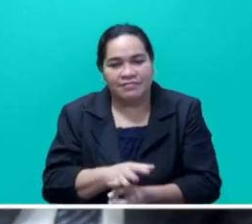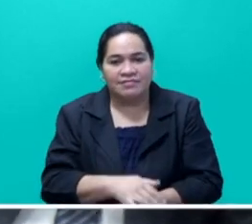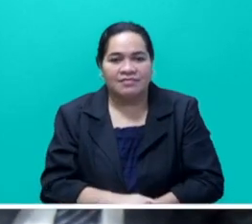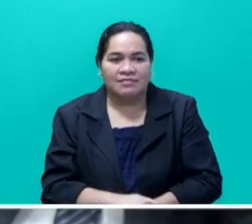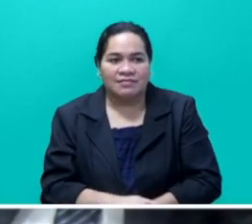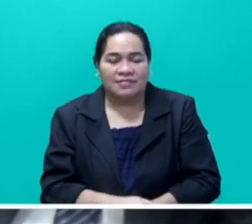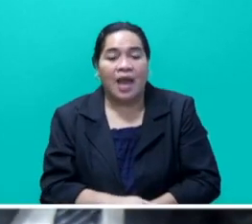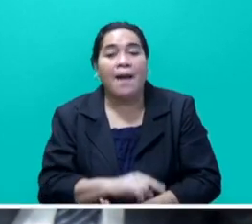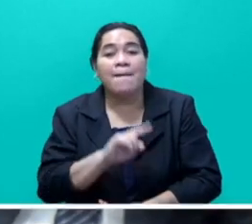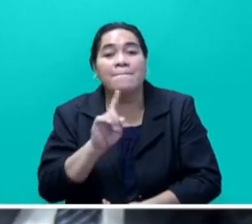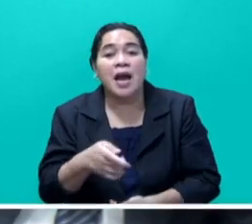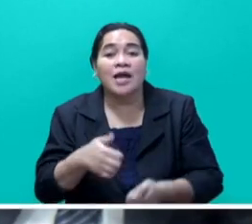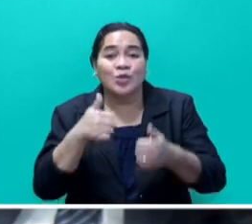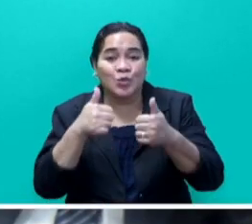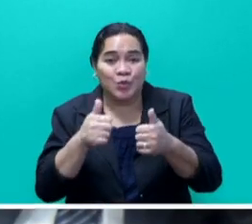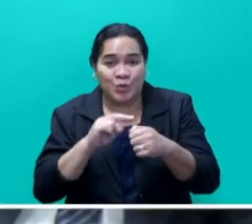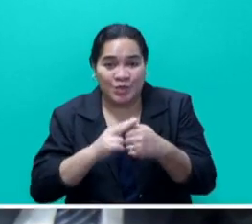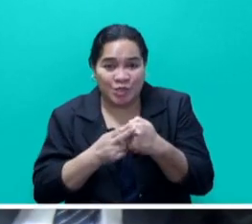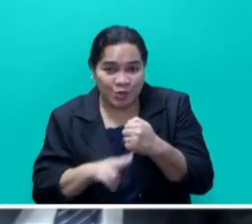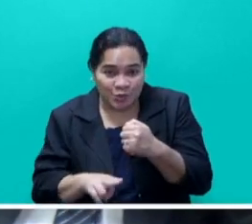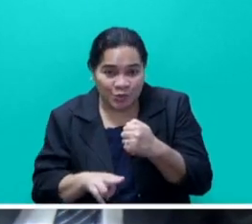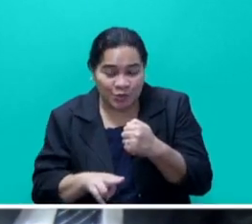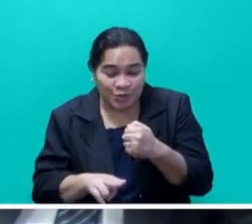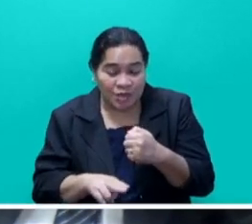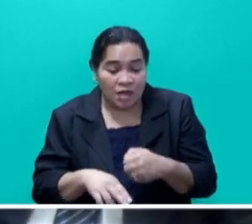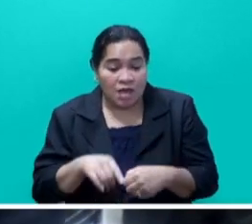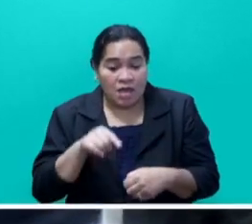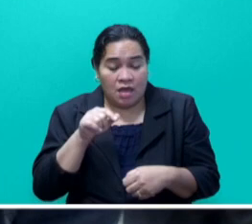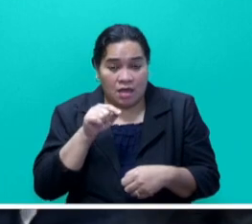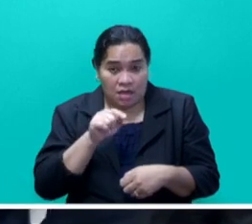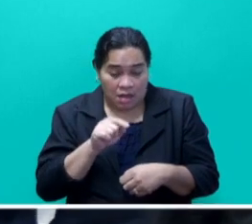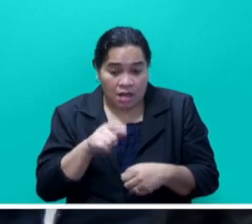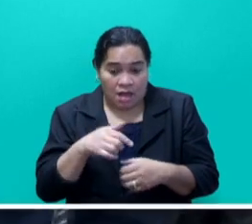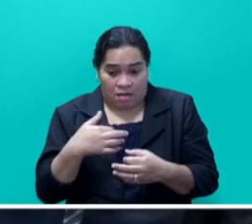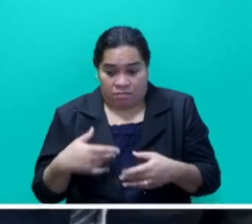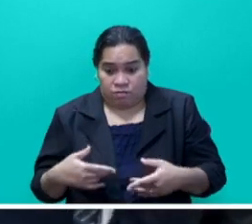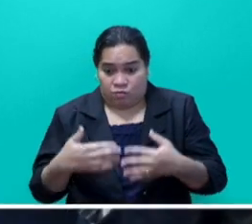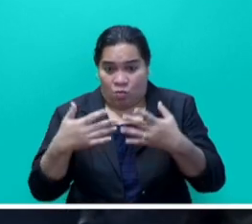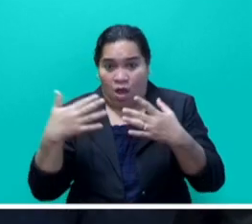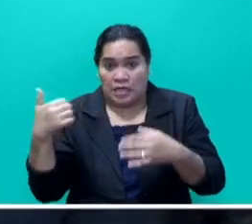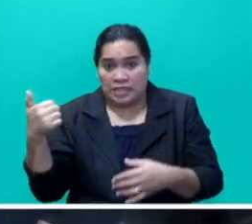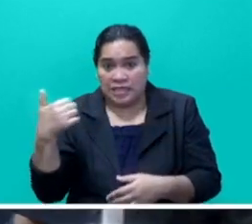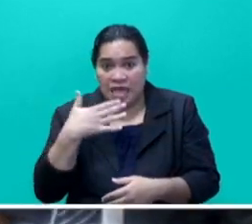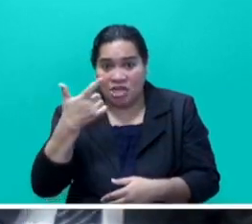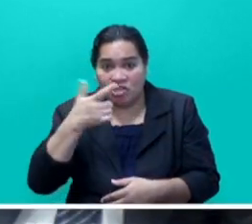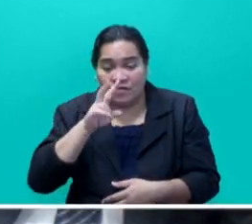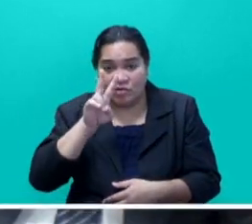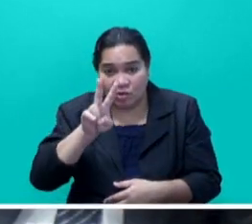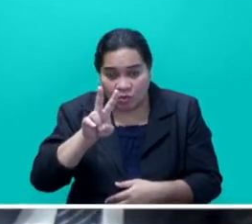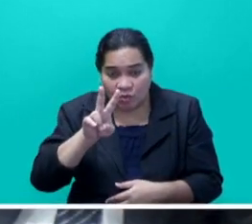But the good news, Mr. Speaker, sir, out of that number of 672,